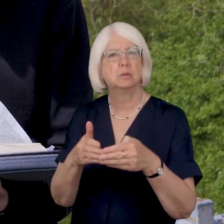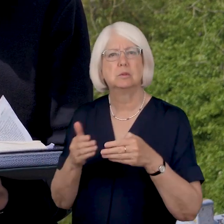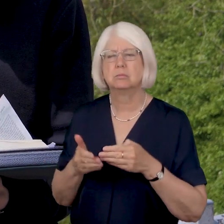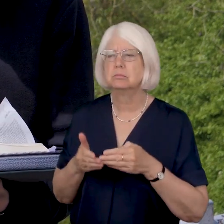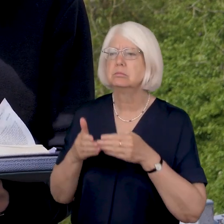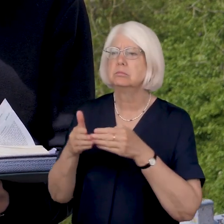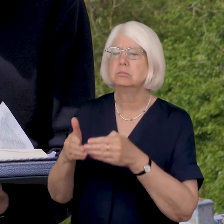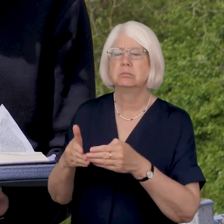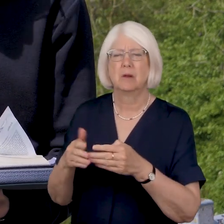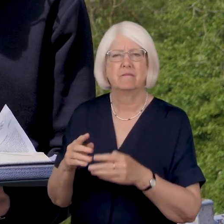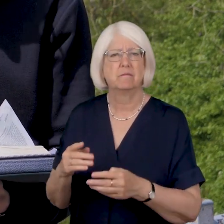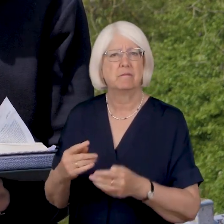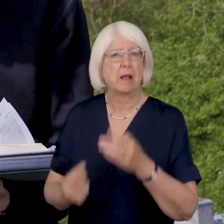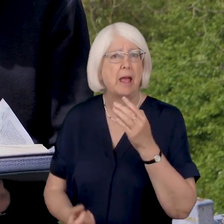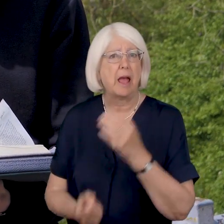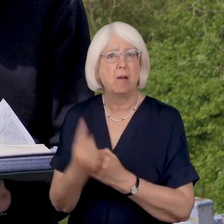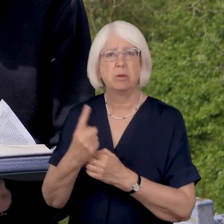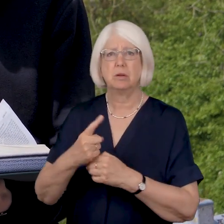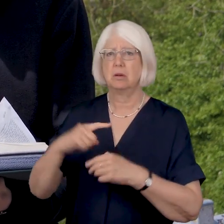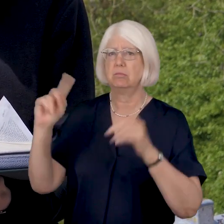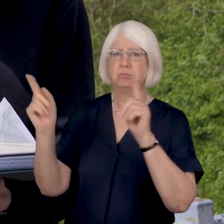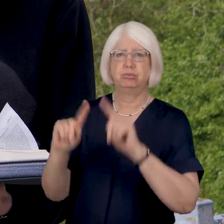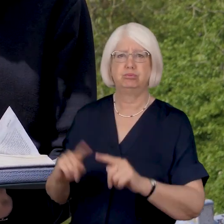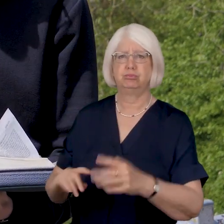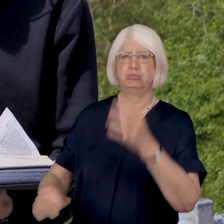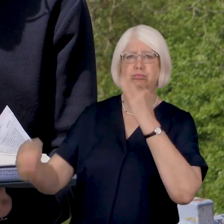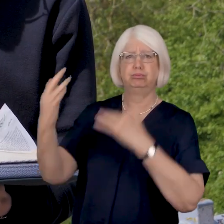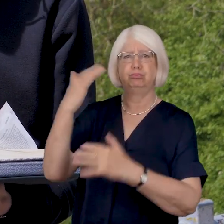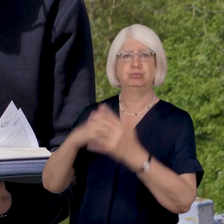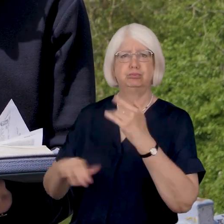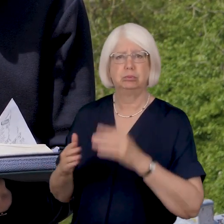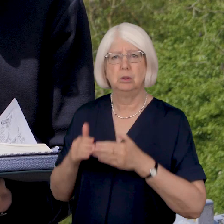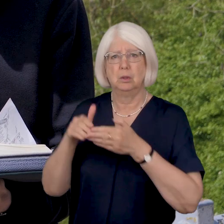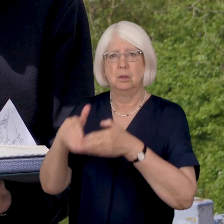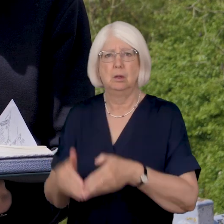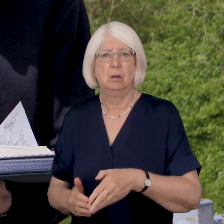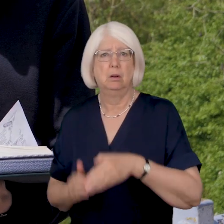came up, and the waves broke over the boat, so that it was nearly swamped.